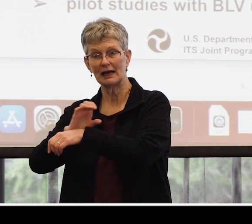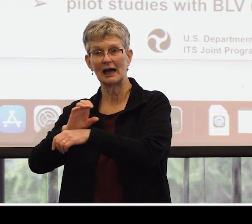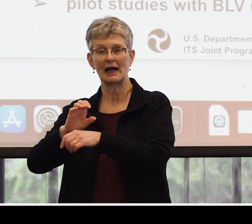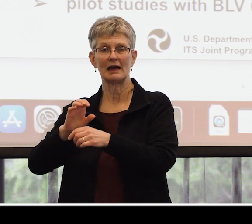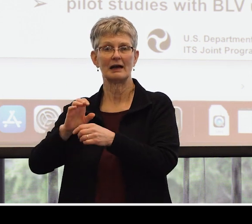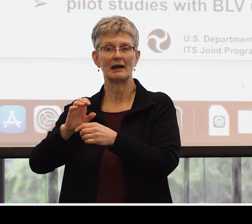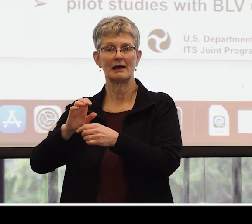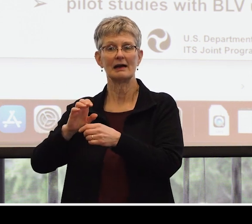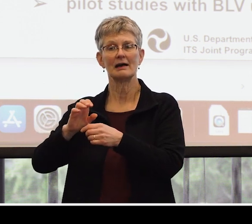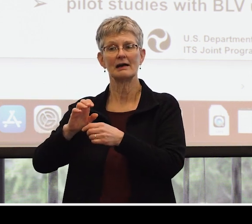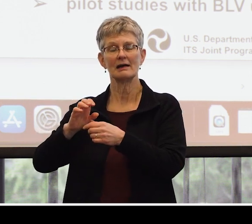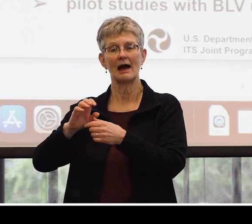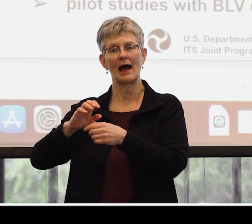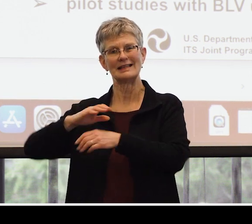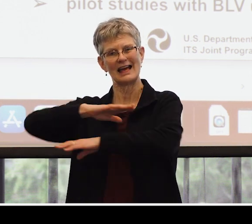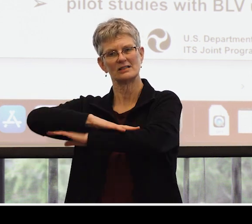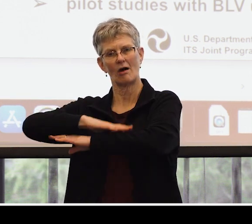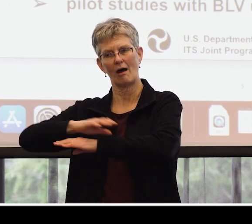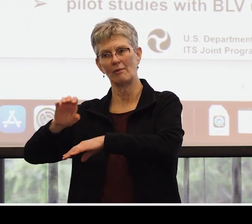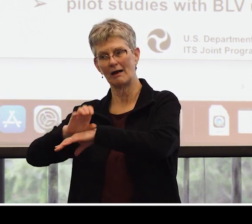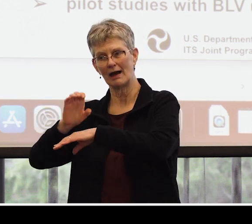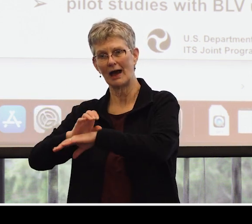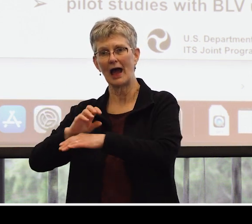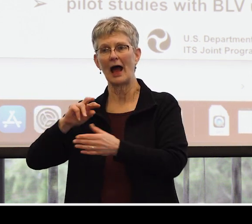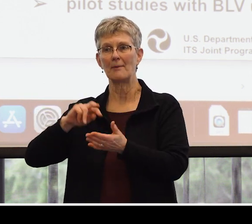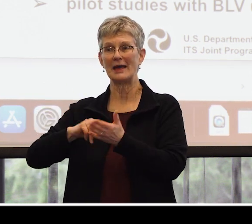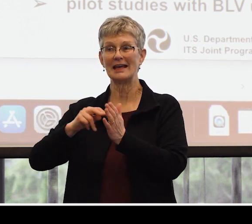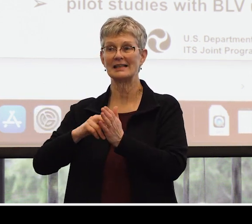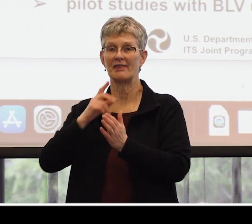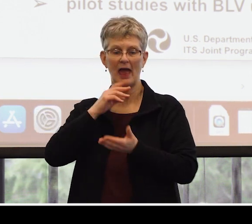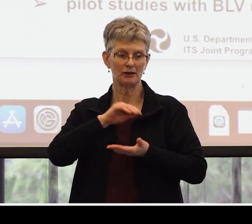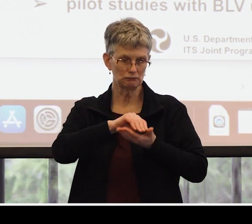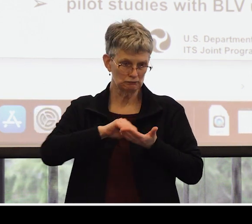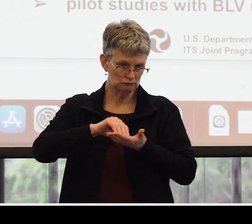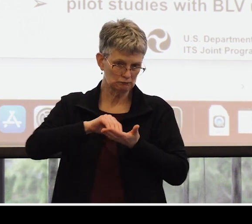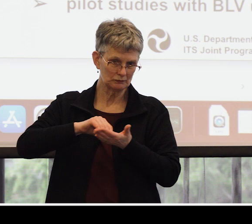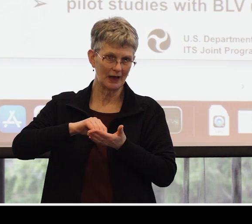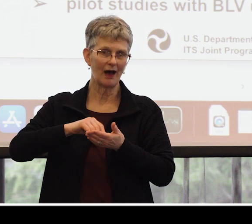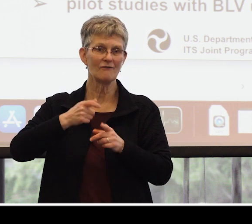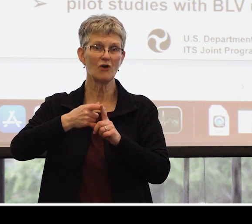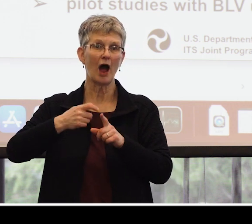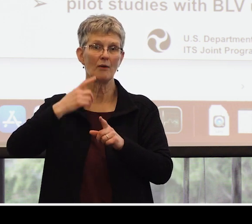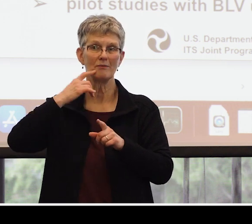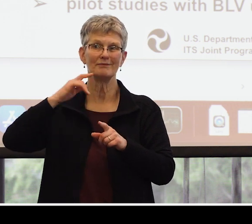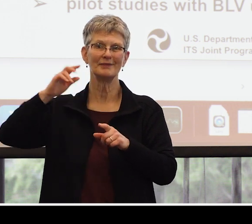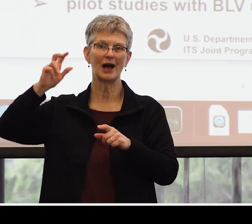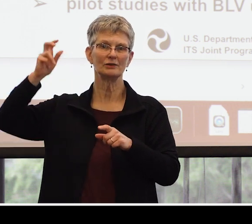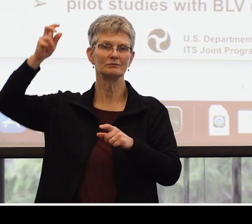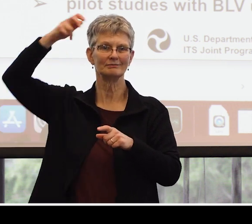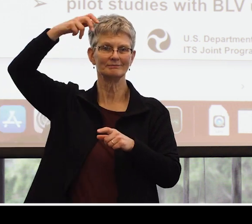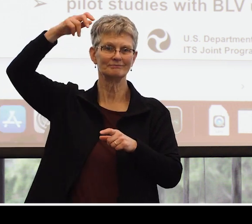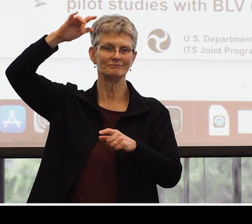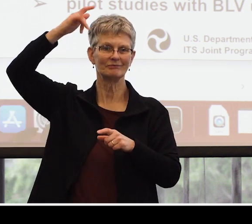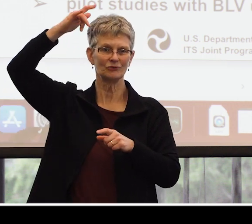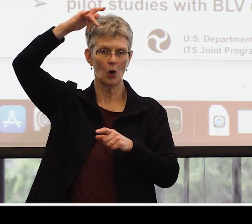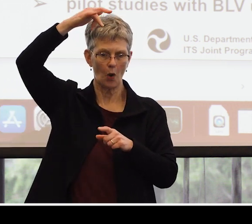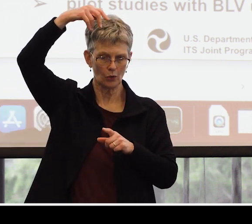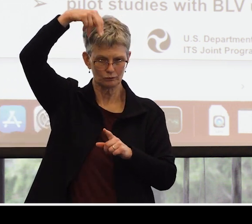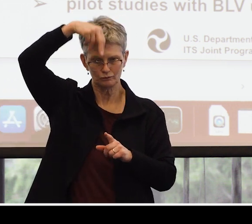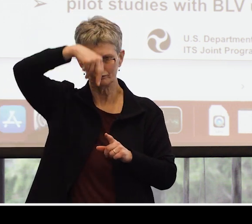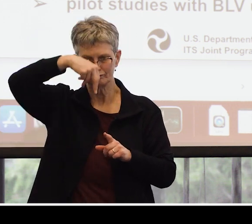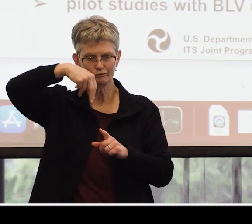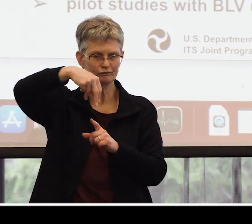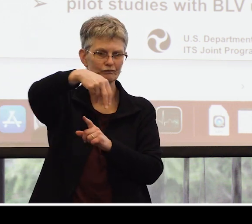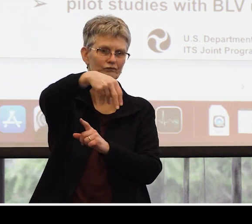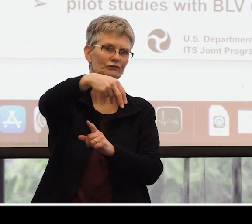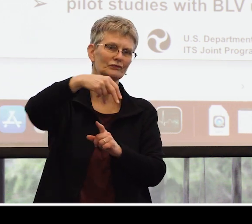they're mapping based on the aerial imagery that's there. If they're on land and actually on location,